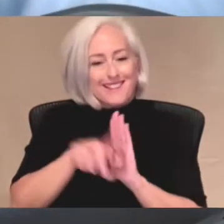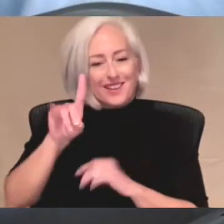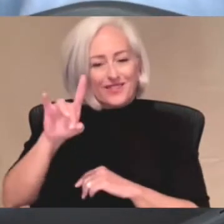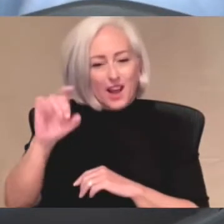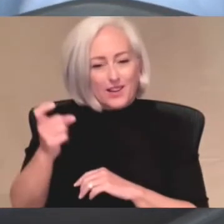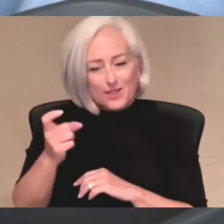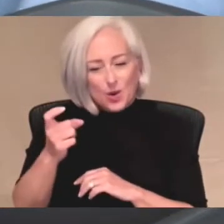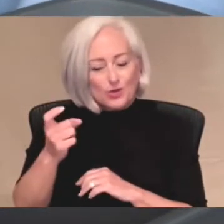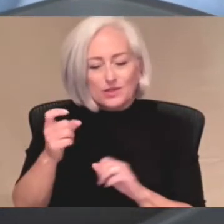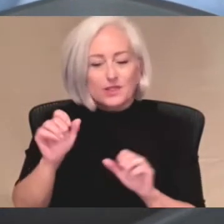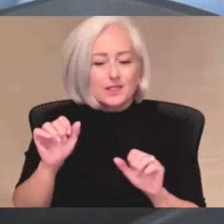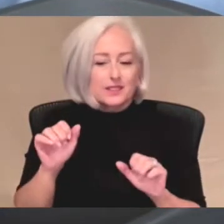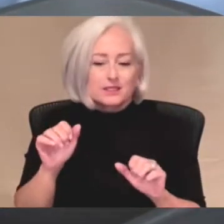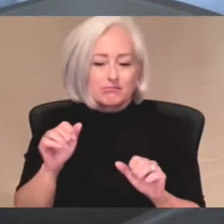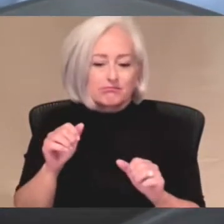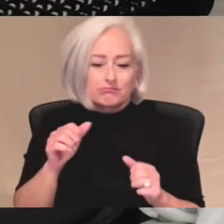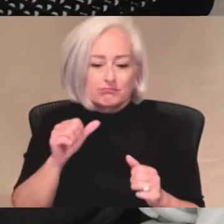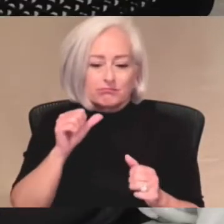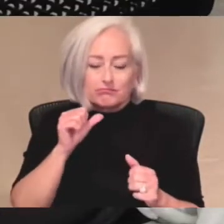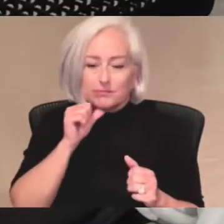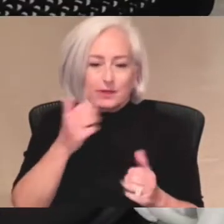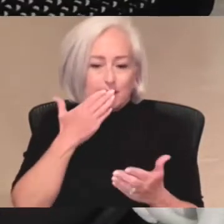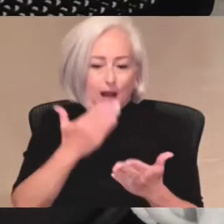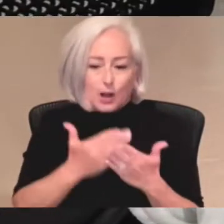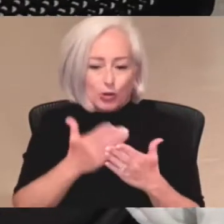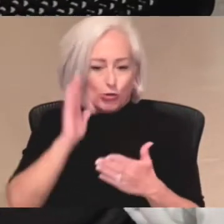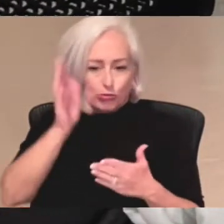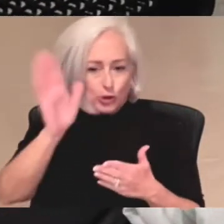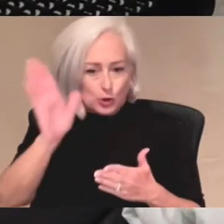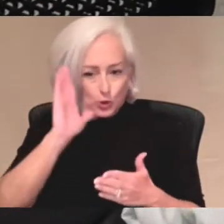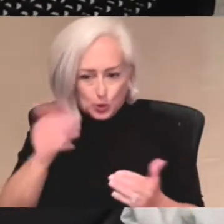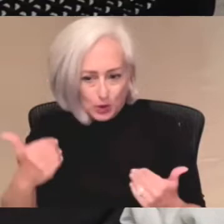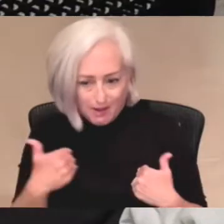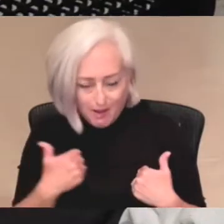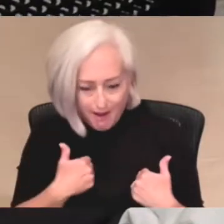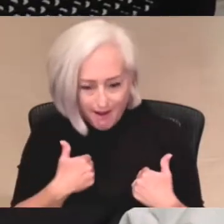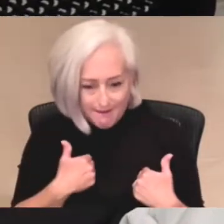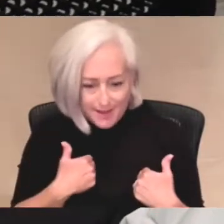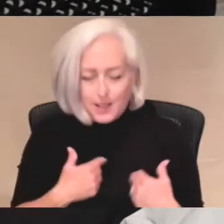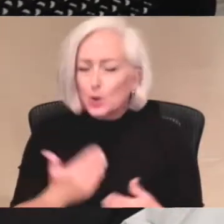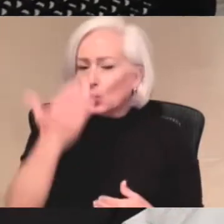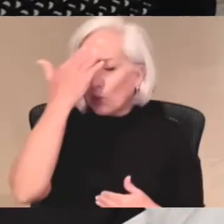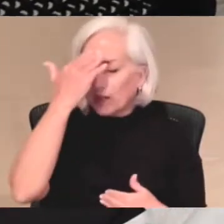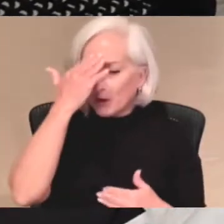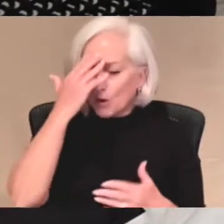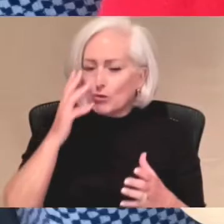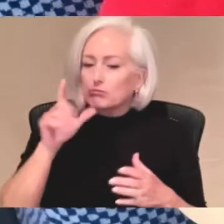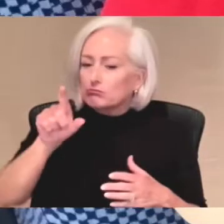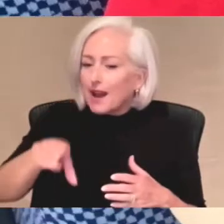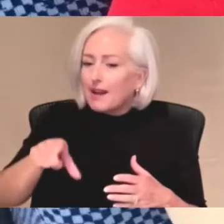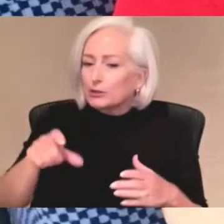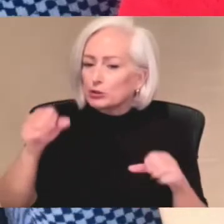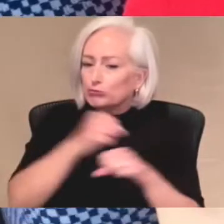prognosis. And so we knew we had quite a battle ahead of us. Mm-hmm.